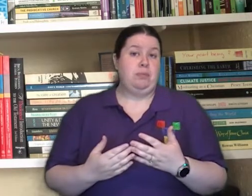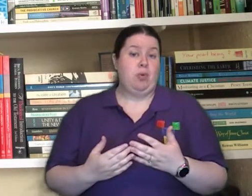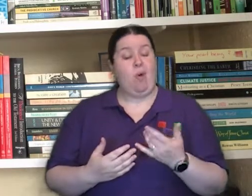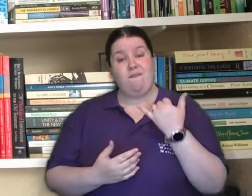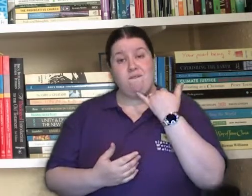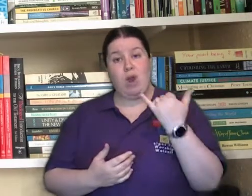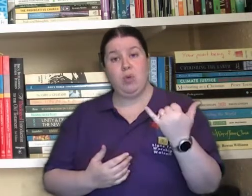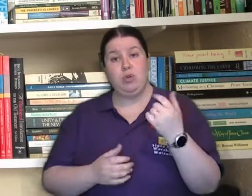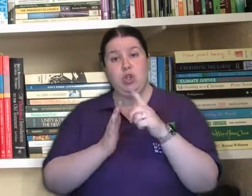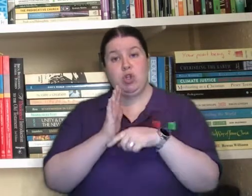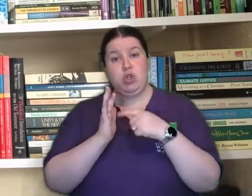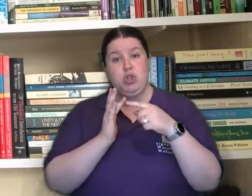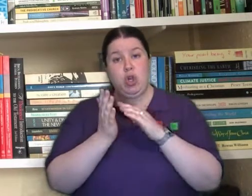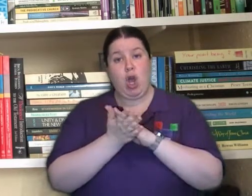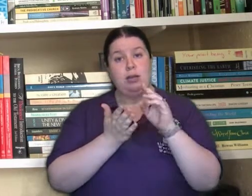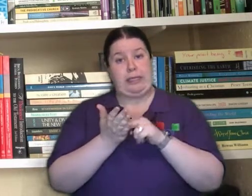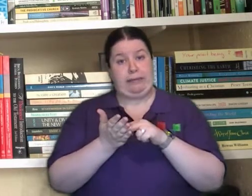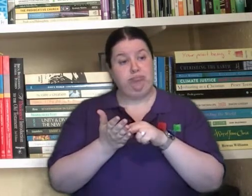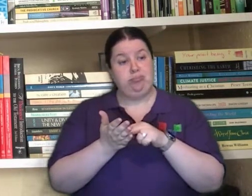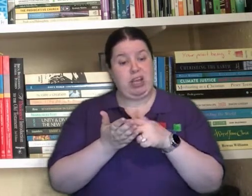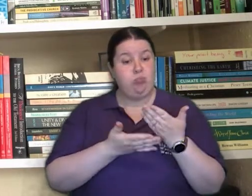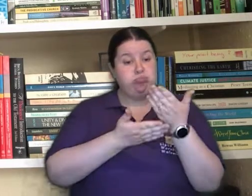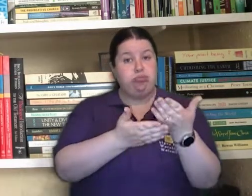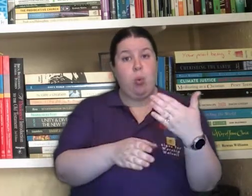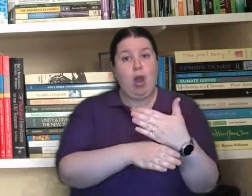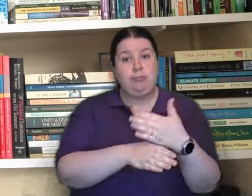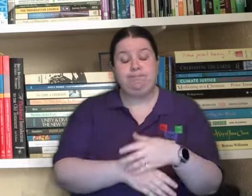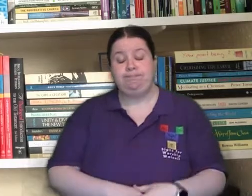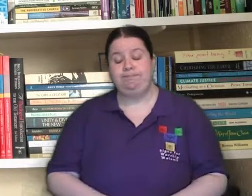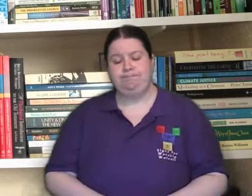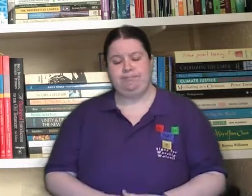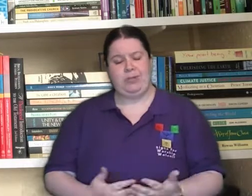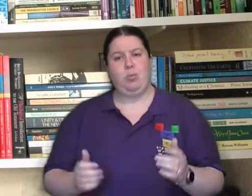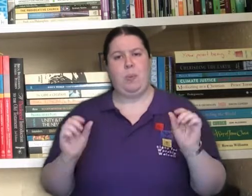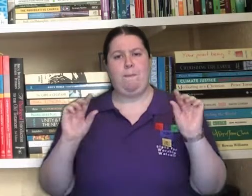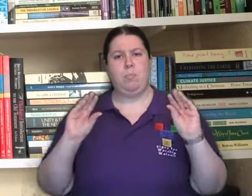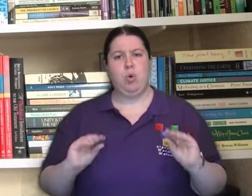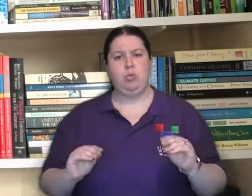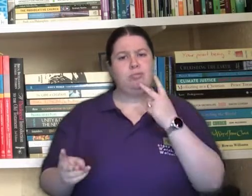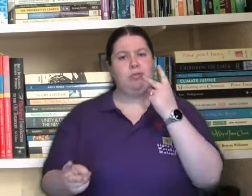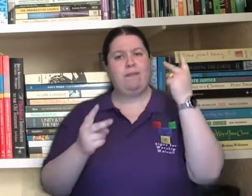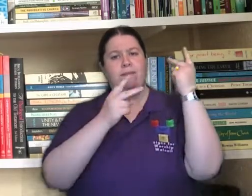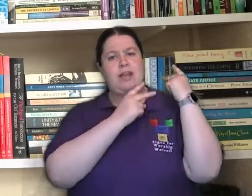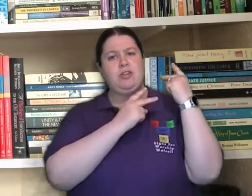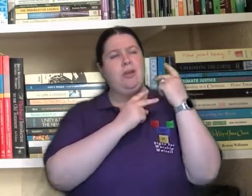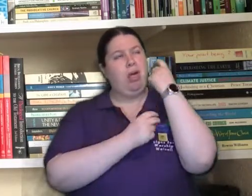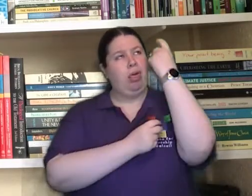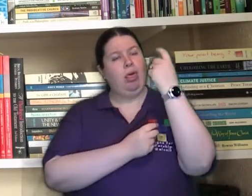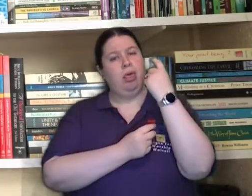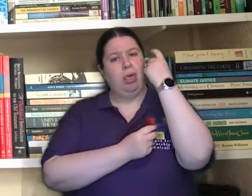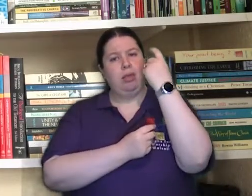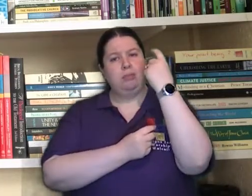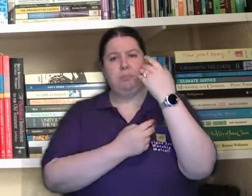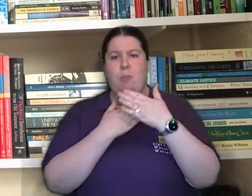Or perhaps you might like to give John Edwin a call and he can give you some work to do. We'll have a short pause now for reflection